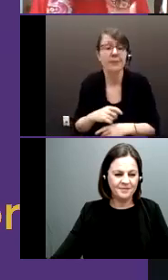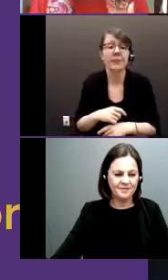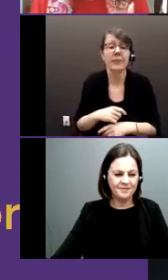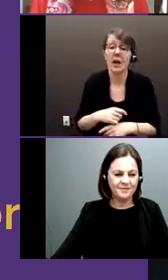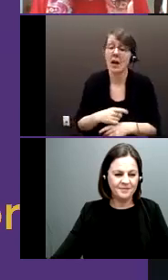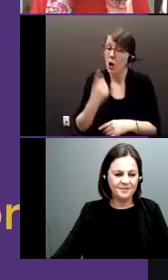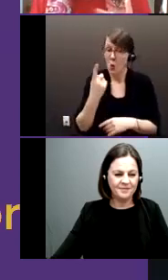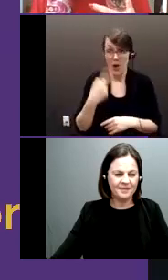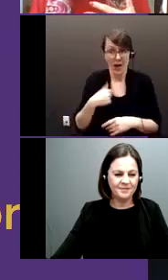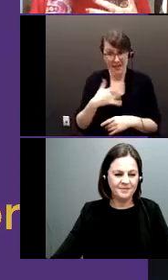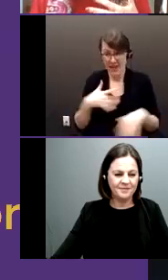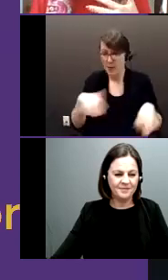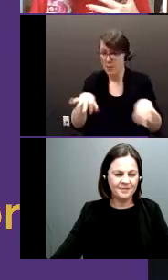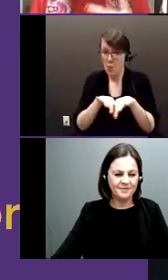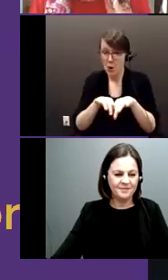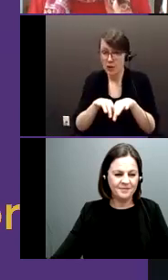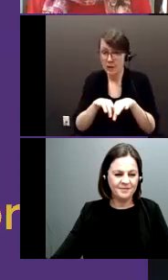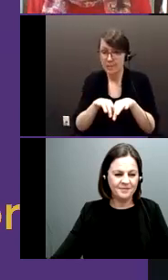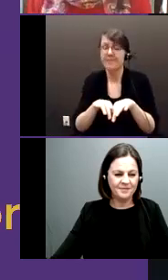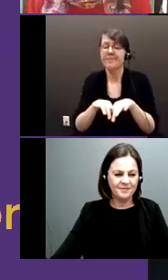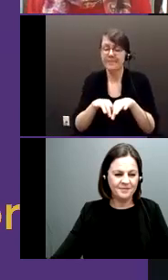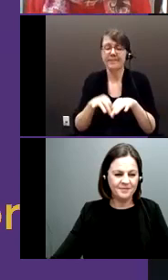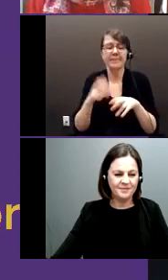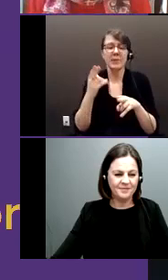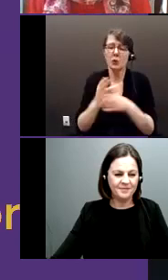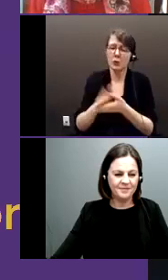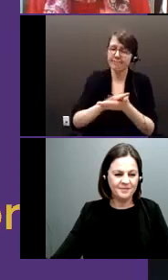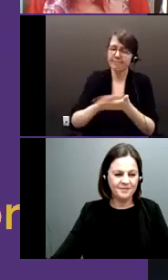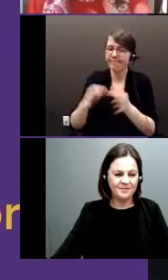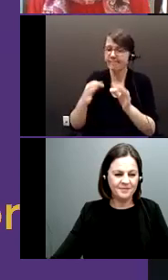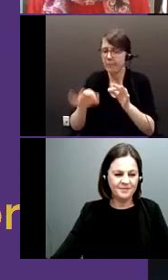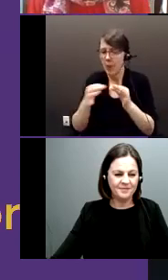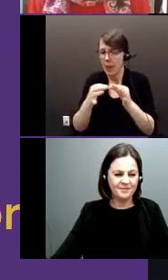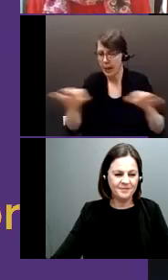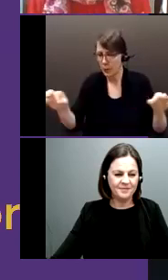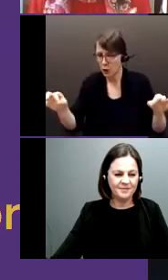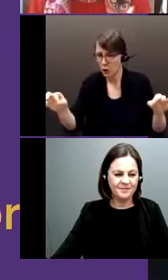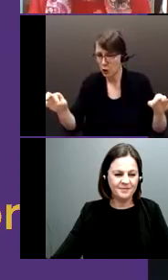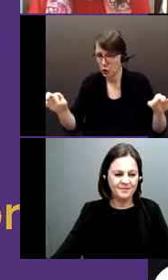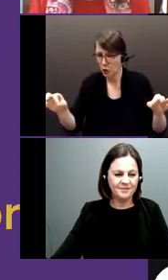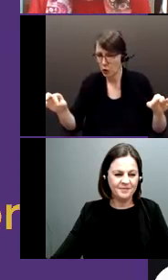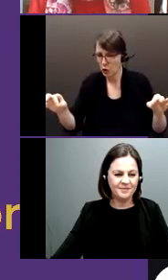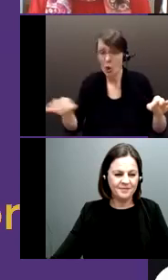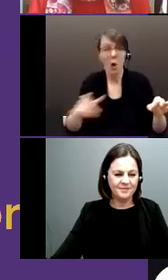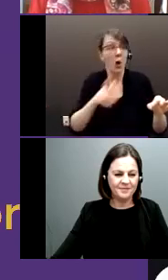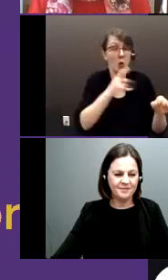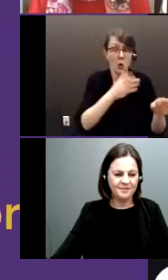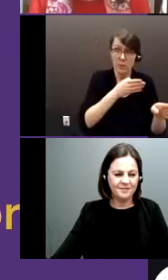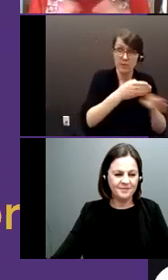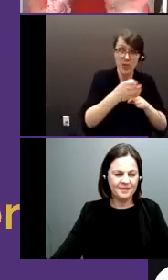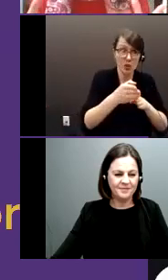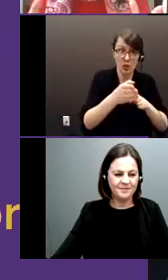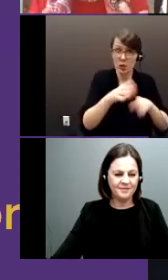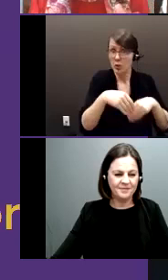accessible language. I'm not a research expert. I'm not a scholar. I'm not going to be sort